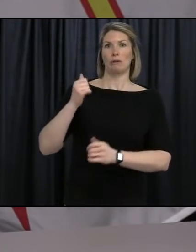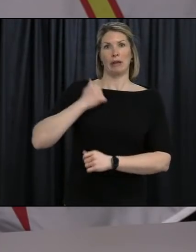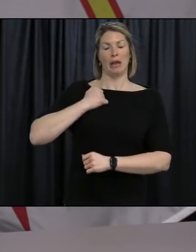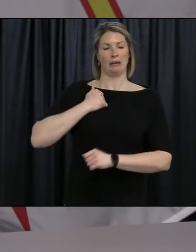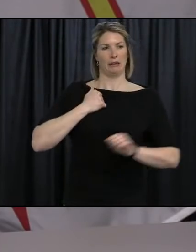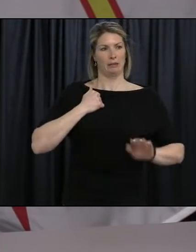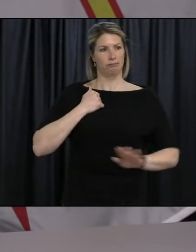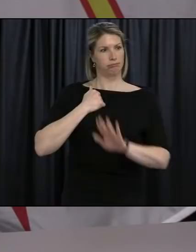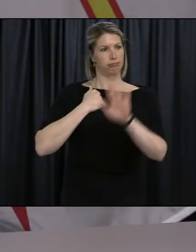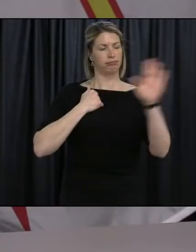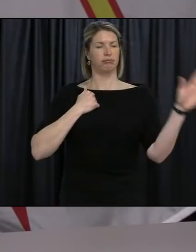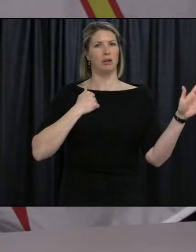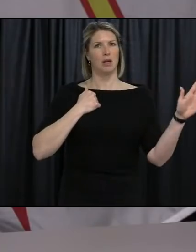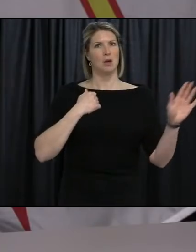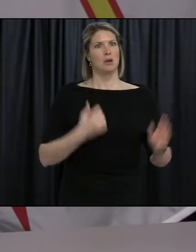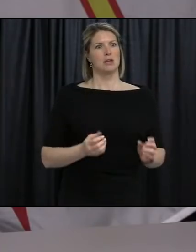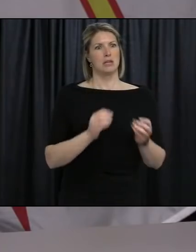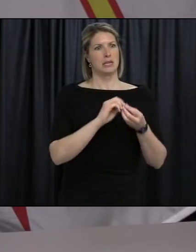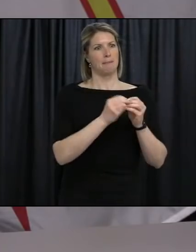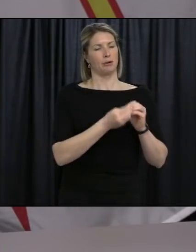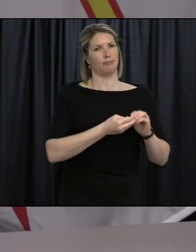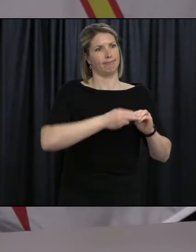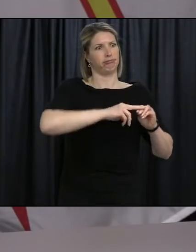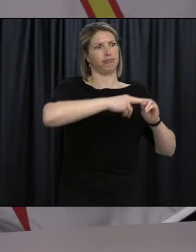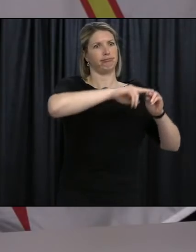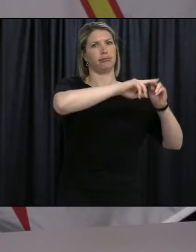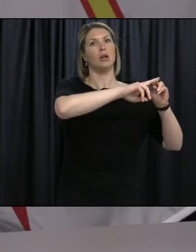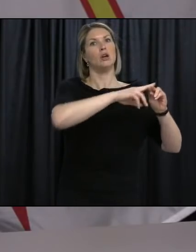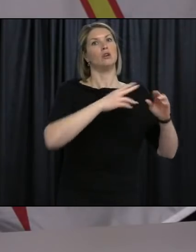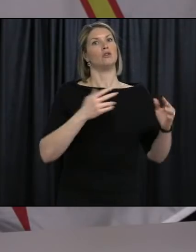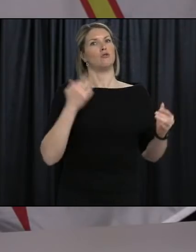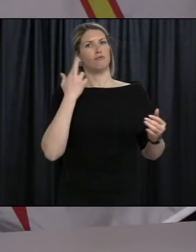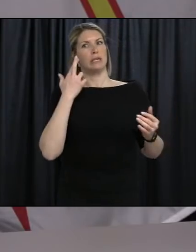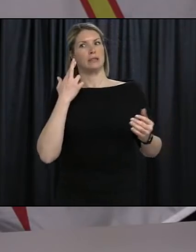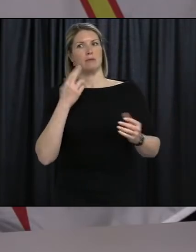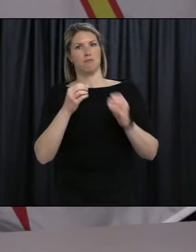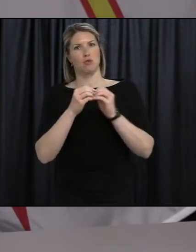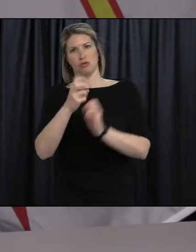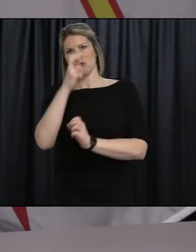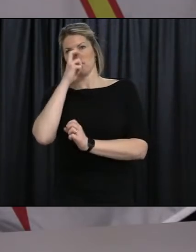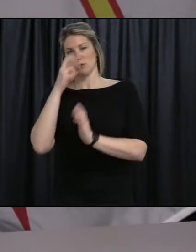So this is really about trying to be proactive and prevent that from happening.